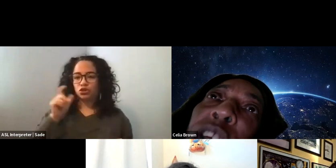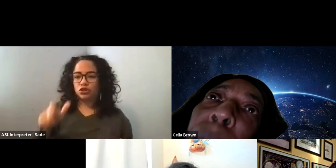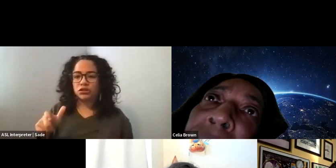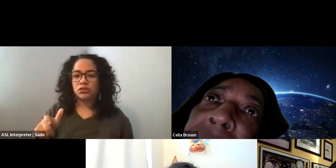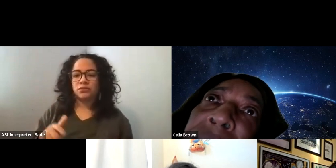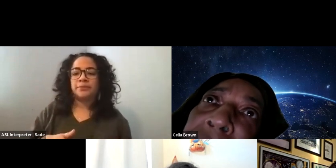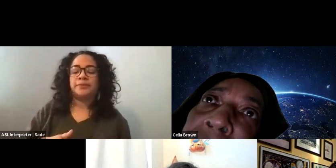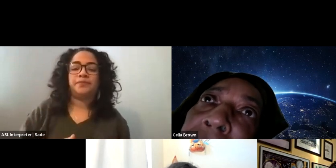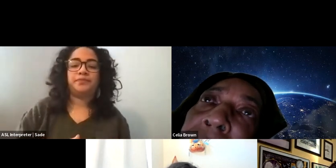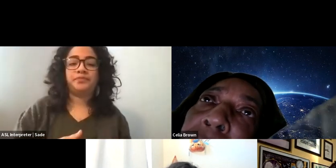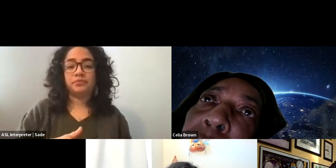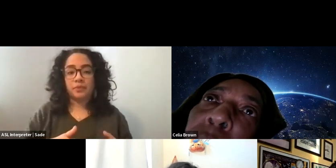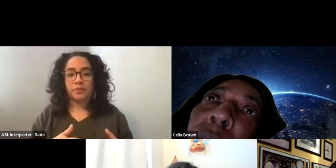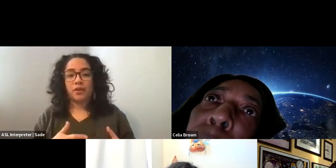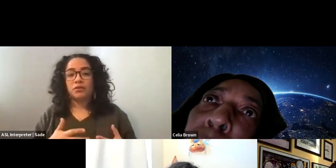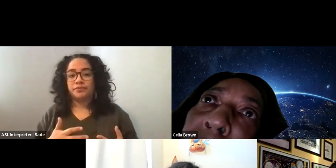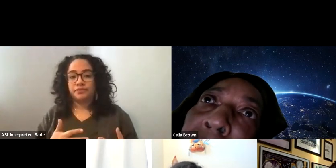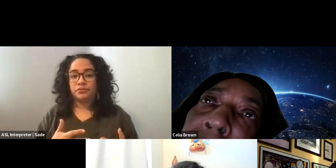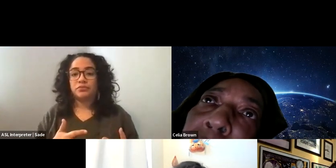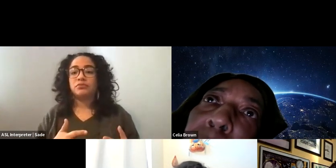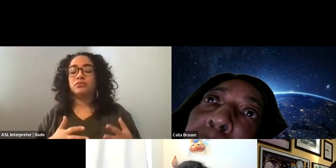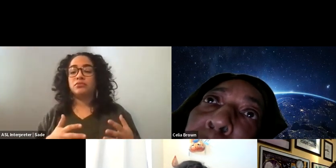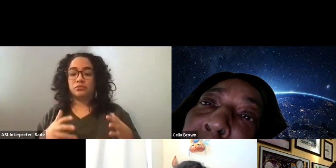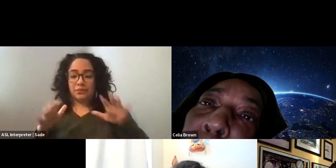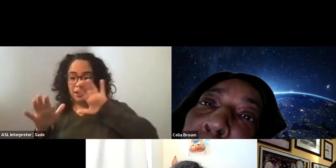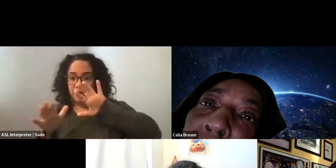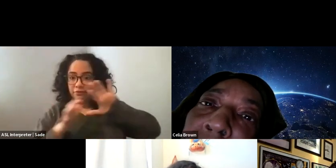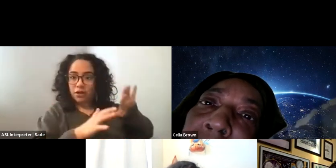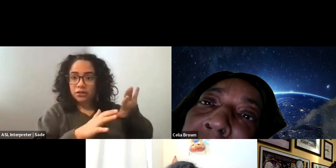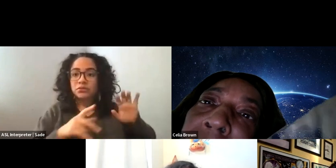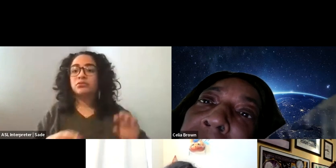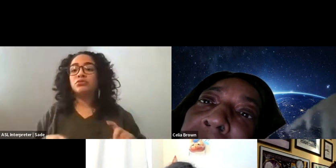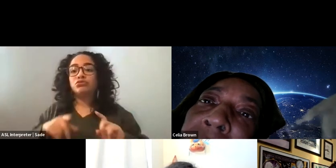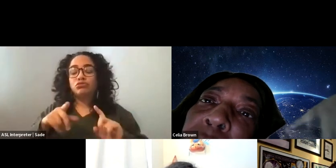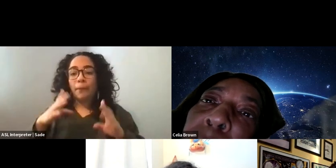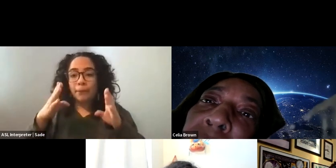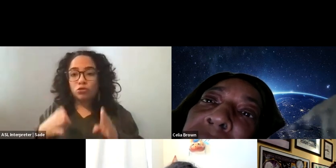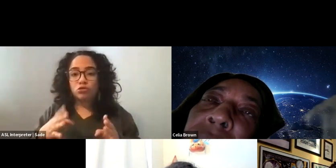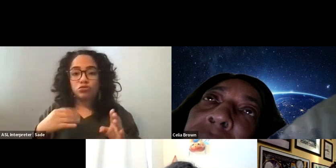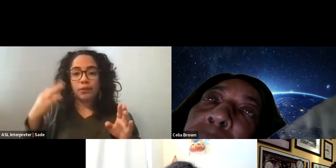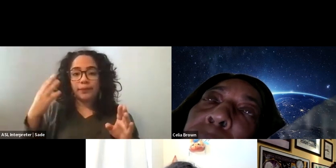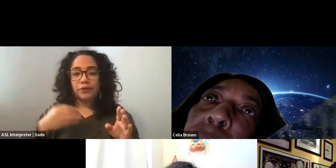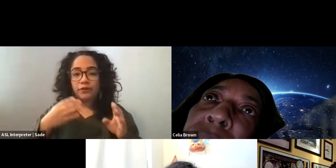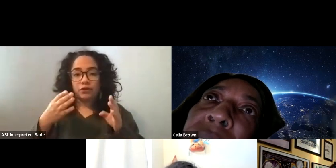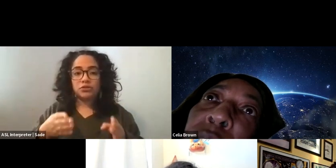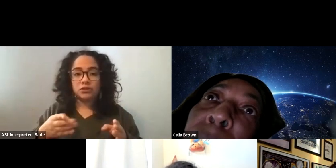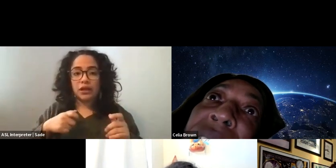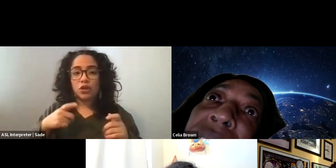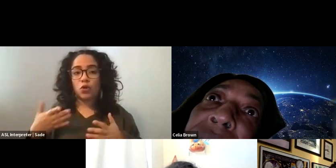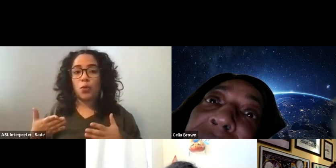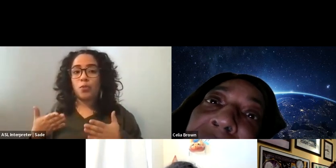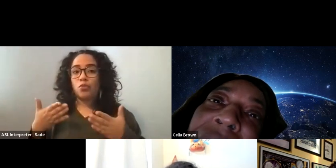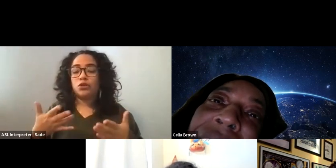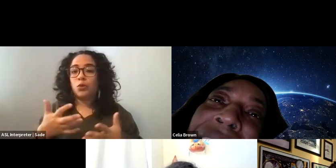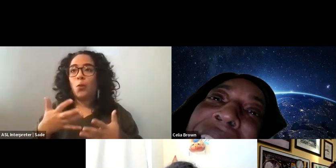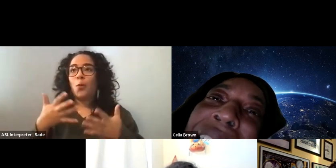in spite of it, you are a person, you're a beautiful person, and you bring so many